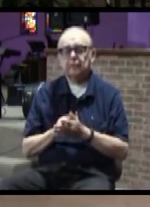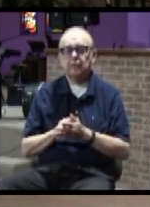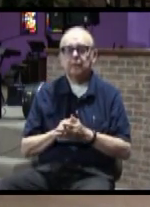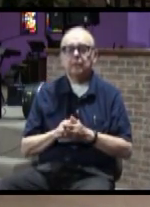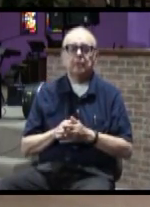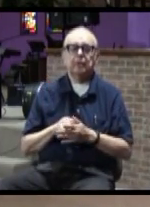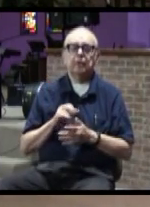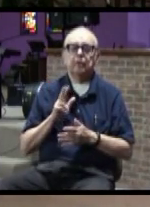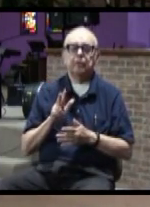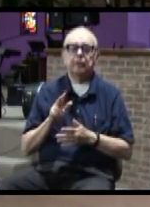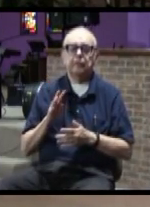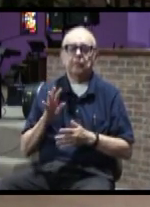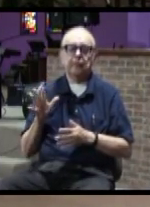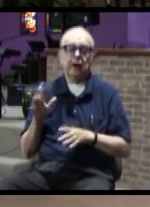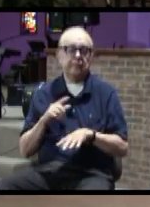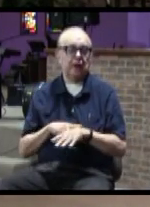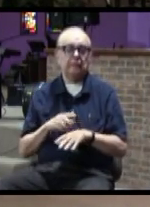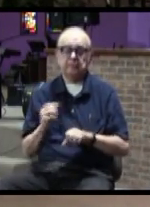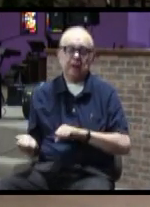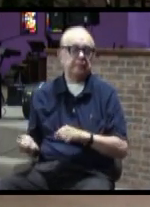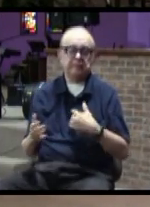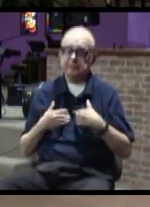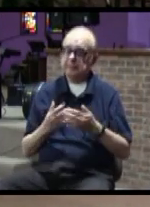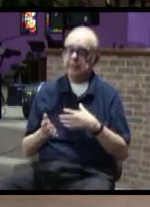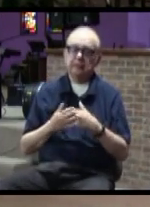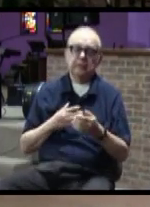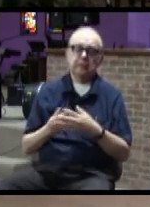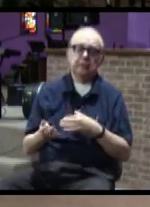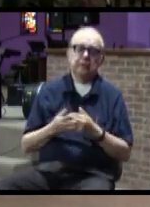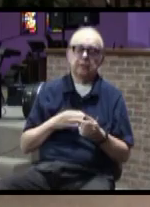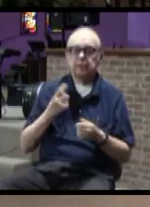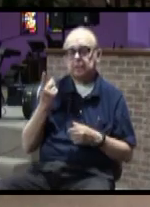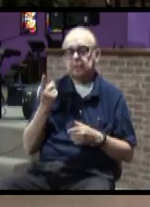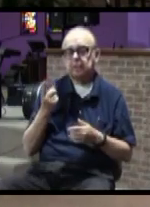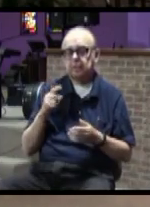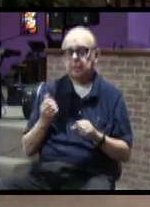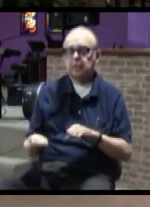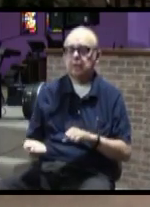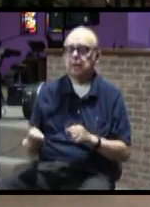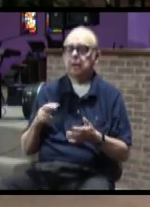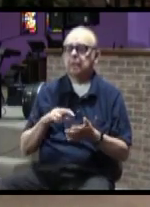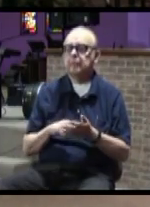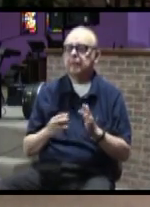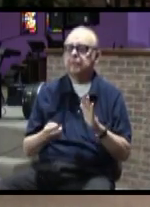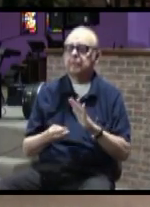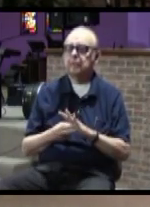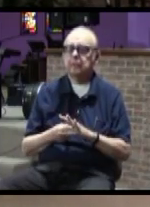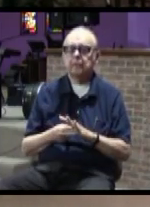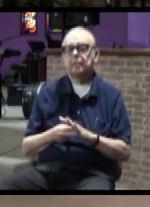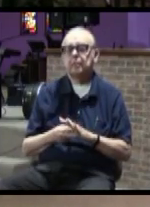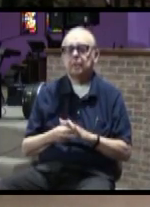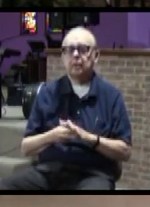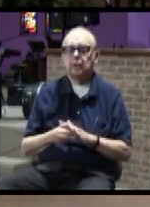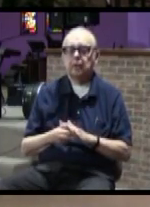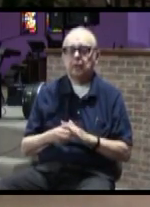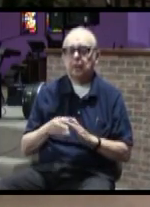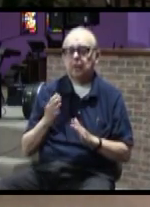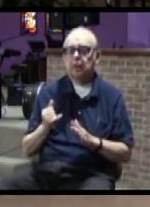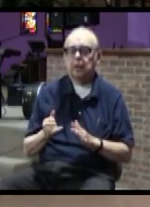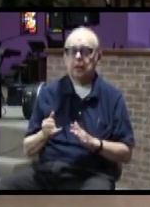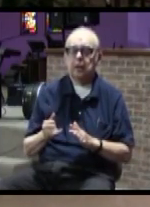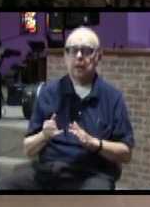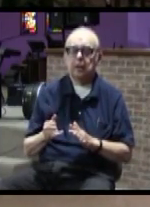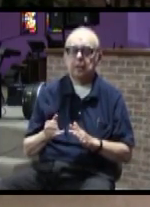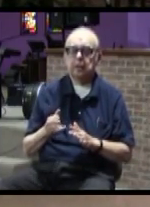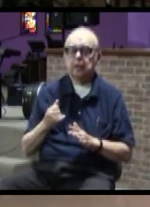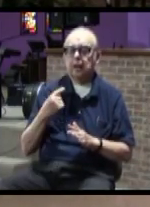for it. 3, 4, 5 times if you want. But please understand what baptism is all about. Baptism